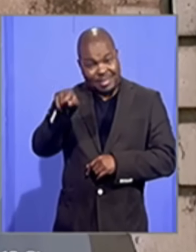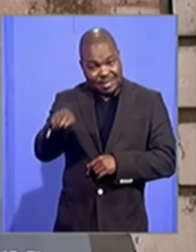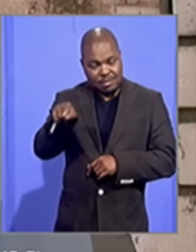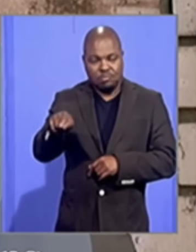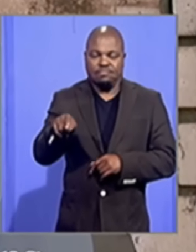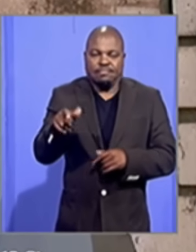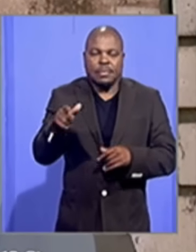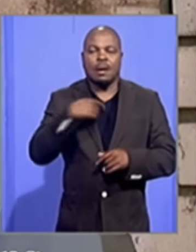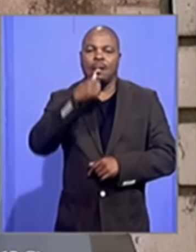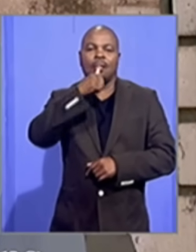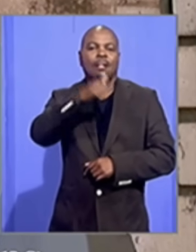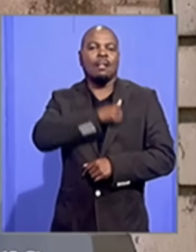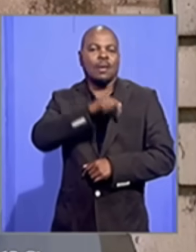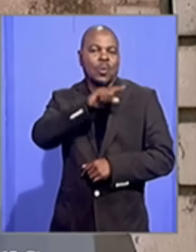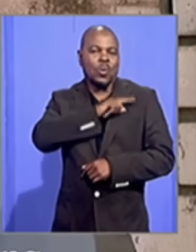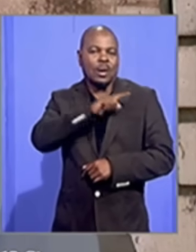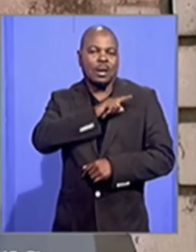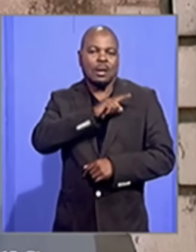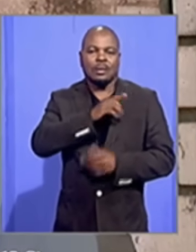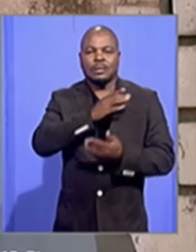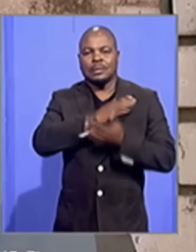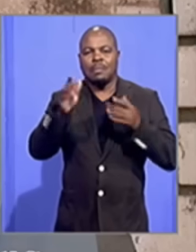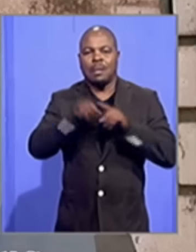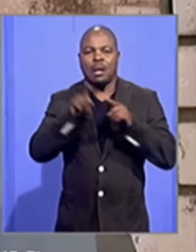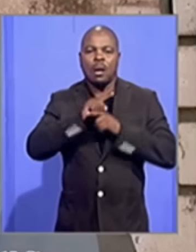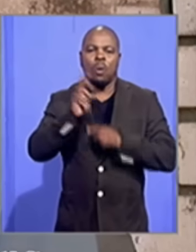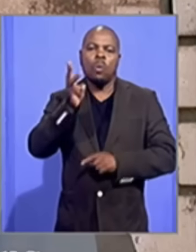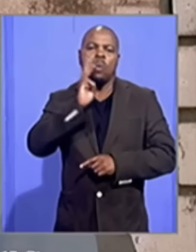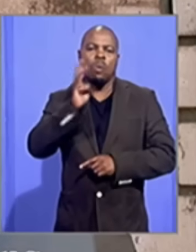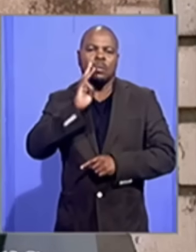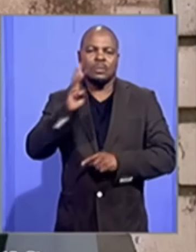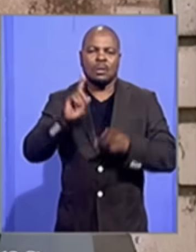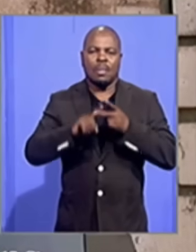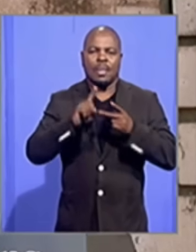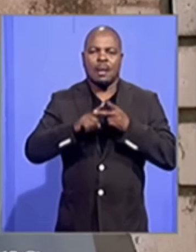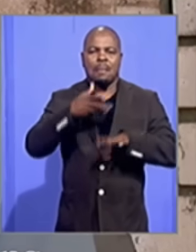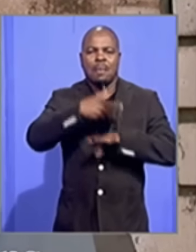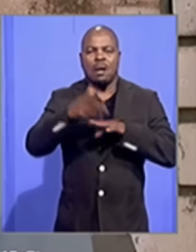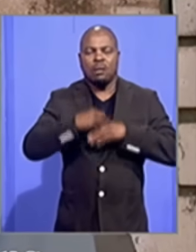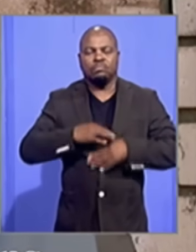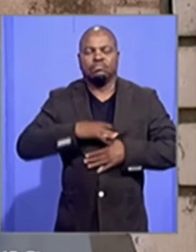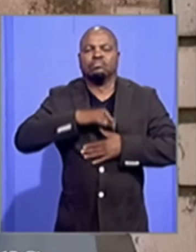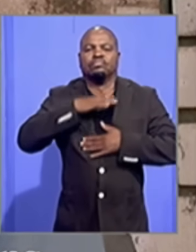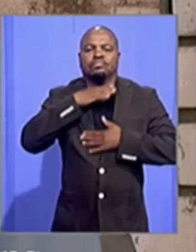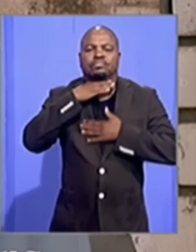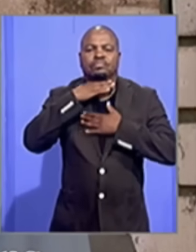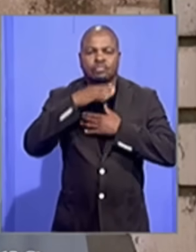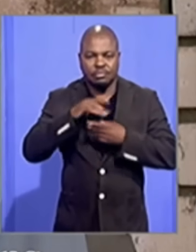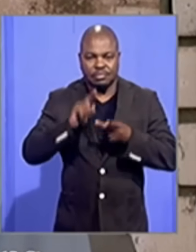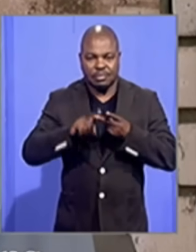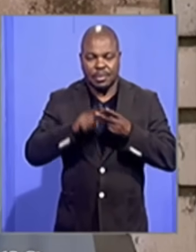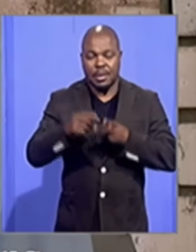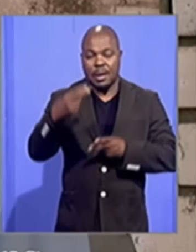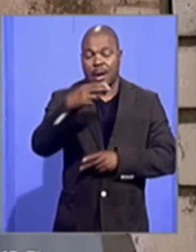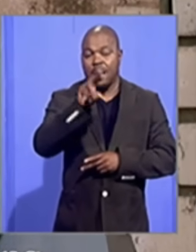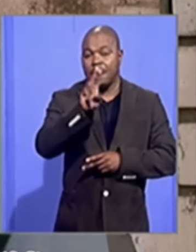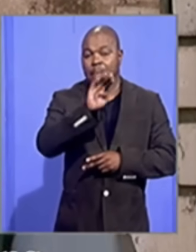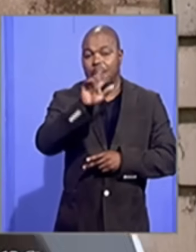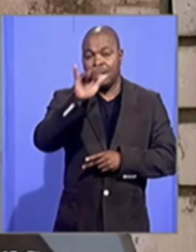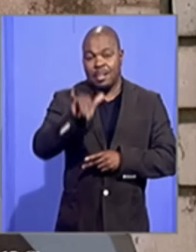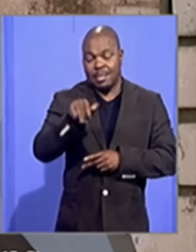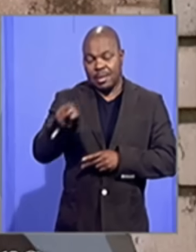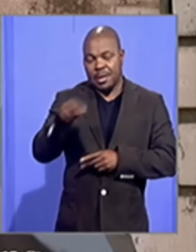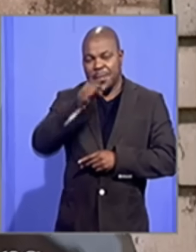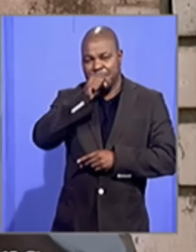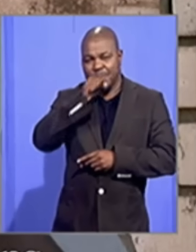Because of Baba Nzi, my Taba Kamile, Le Maria Kamile, because Girabli, Gargabili, Timulek, Honale me, so